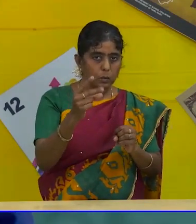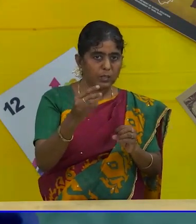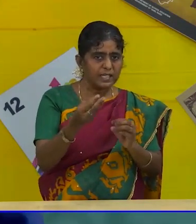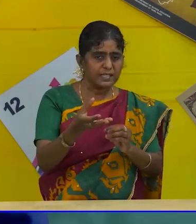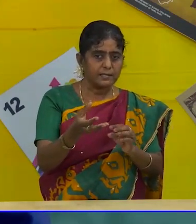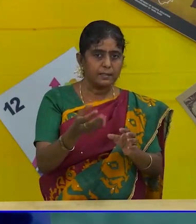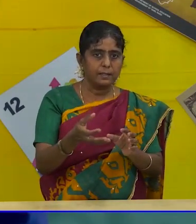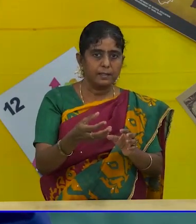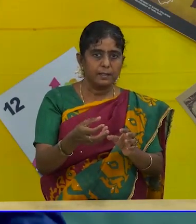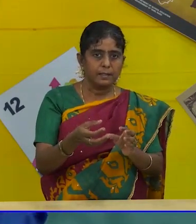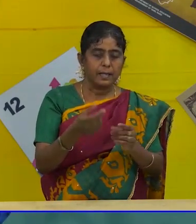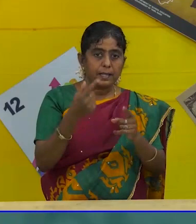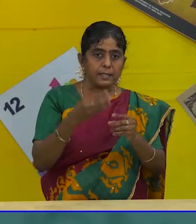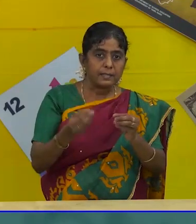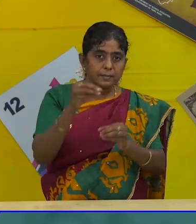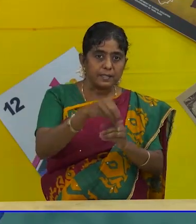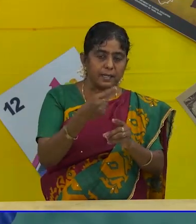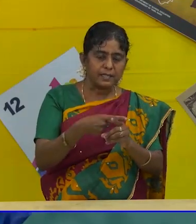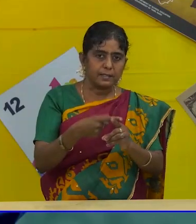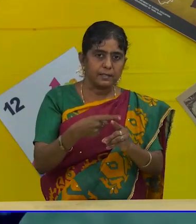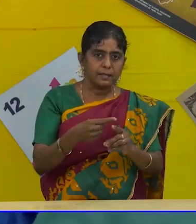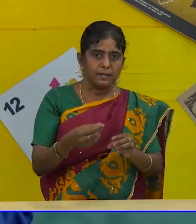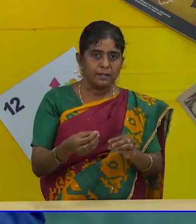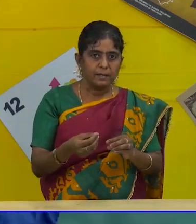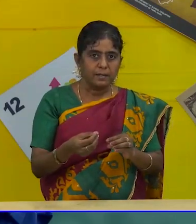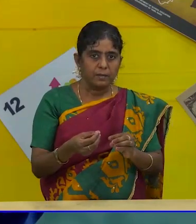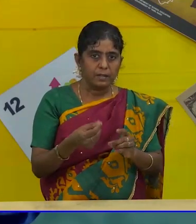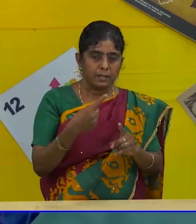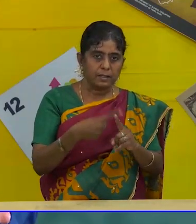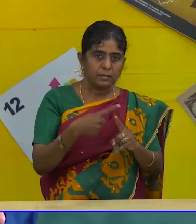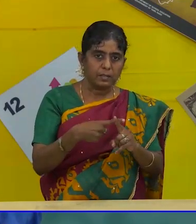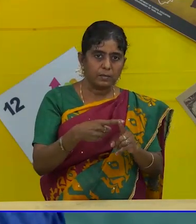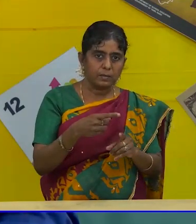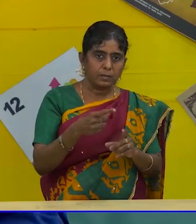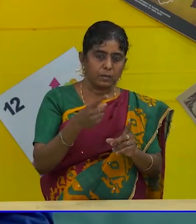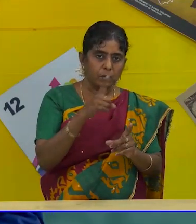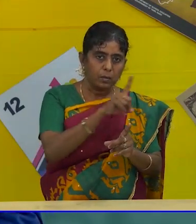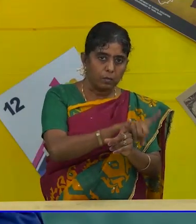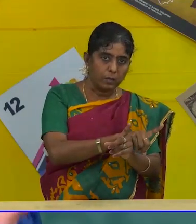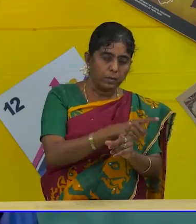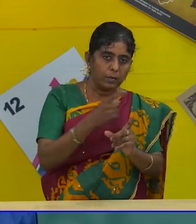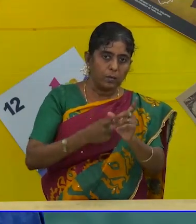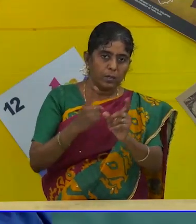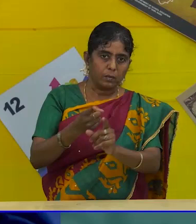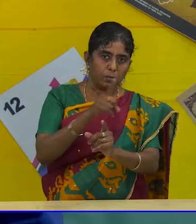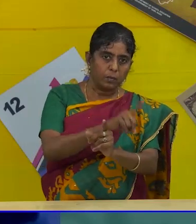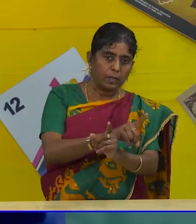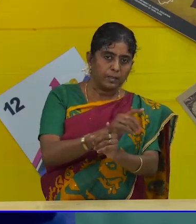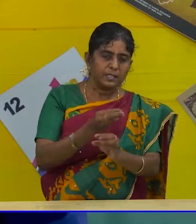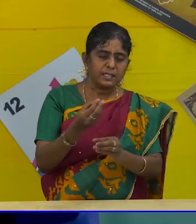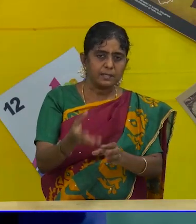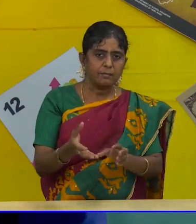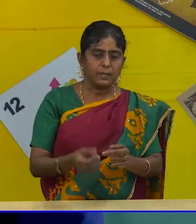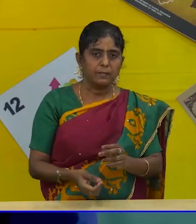I can give a suggestion, substituting the x value in the first equation, being x coefficient is 1, y coefficient is 1, it looks like